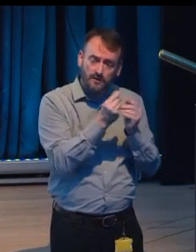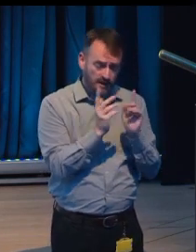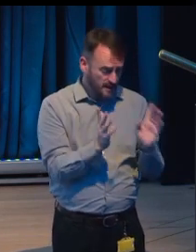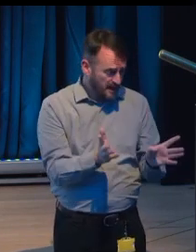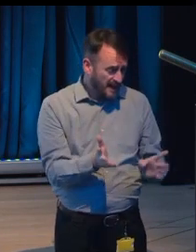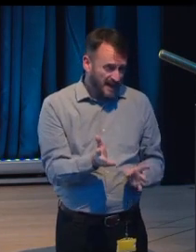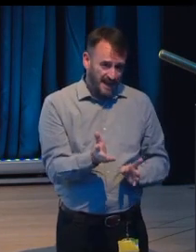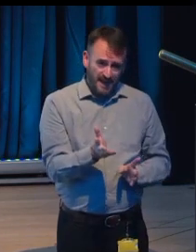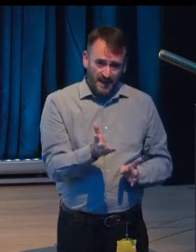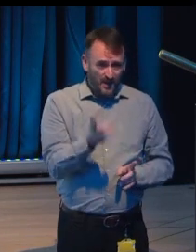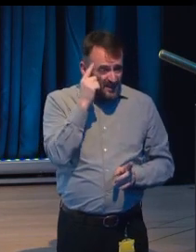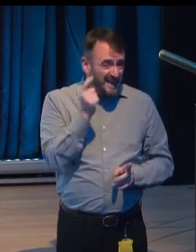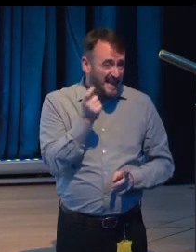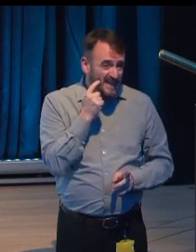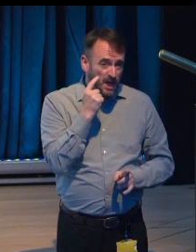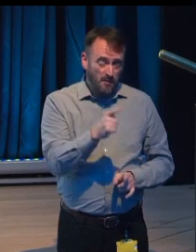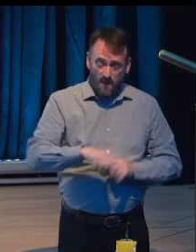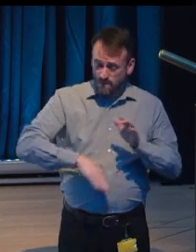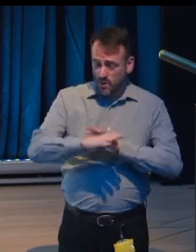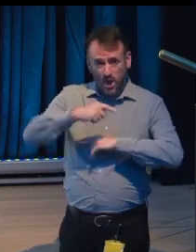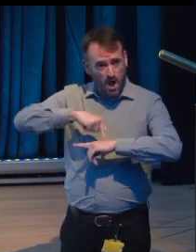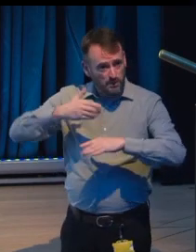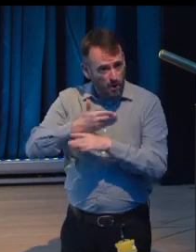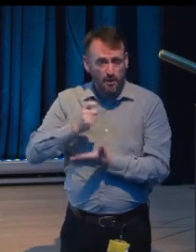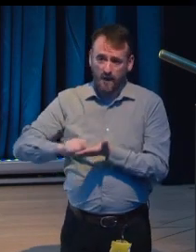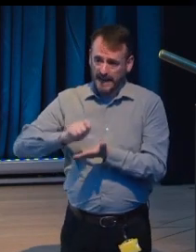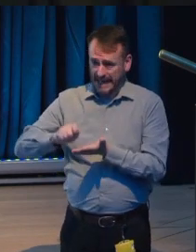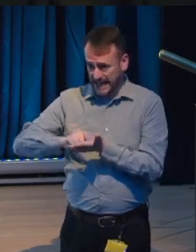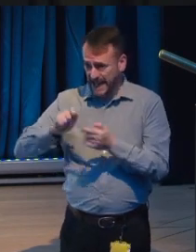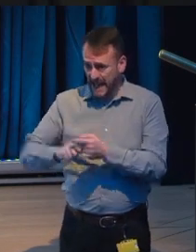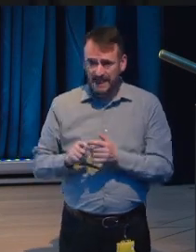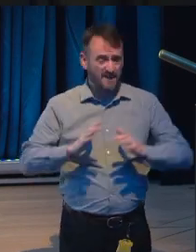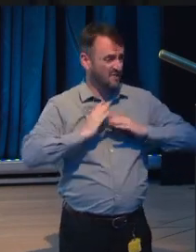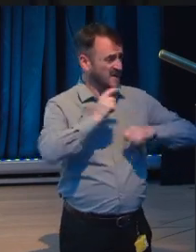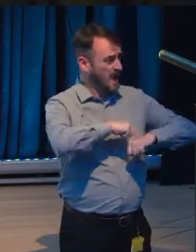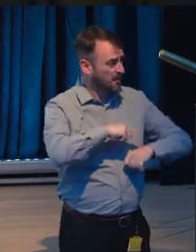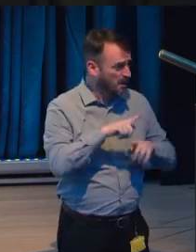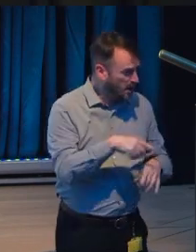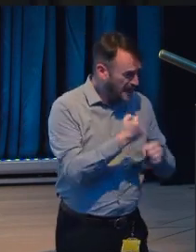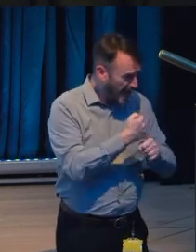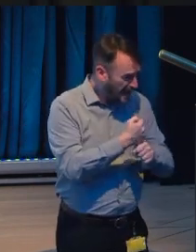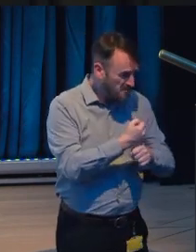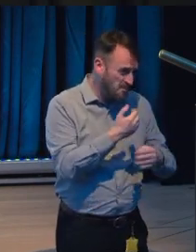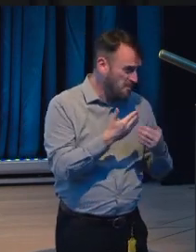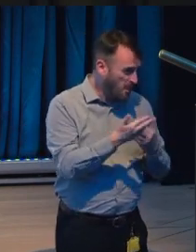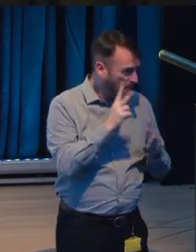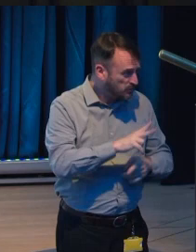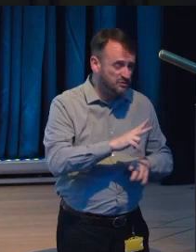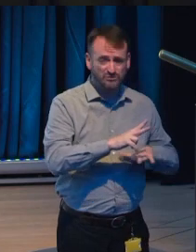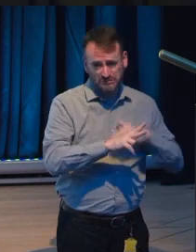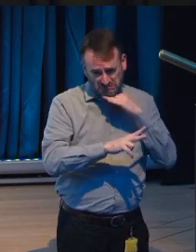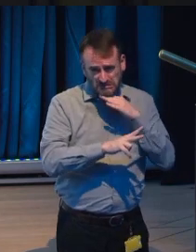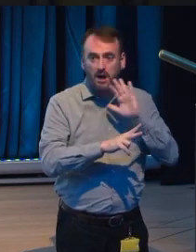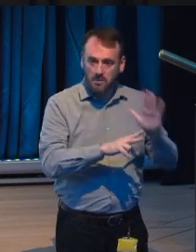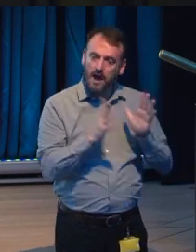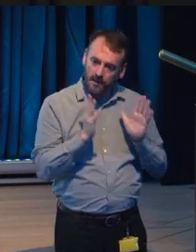you're writing for games as a full-time job, sometimes you don't want to be studying more games in your precious free time. Receiving feedback is something that I